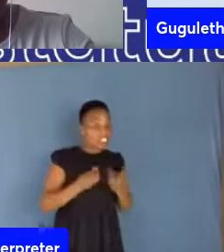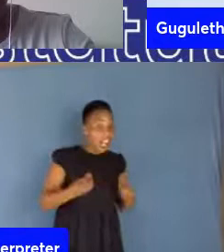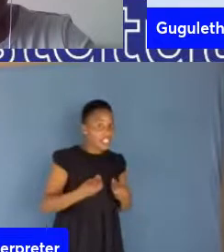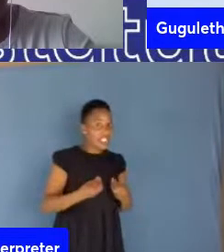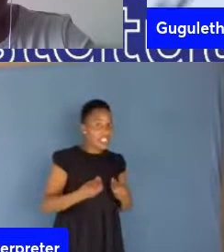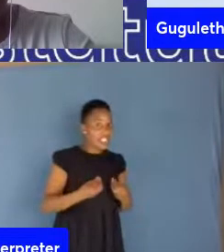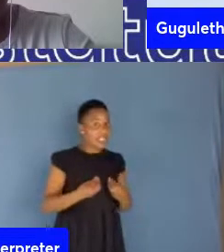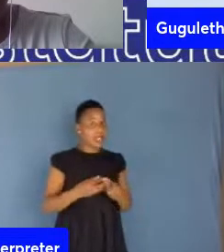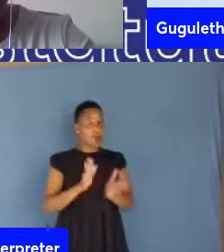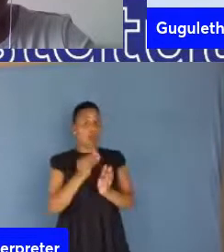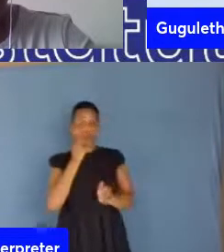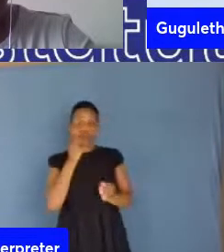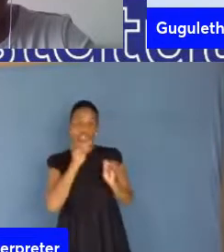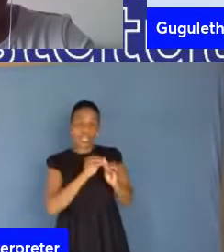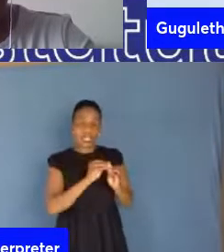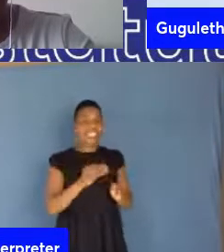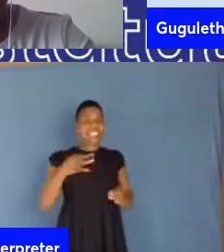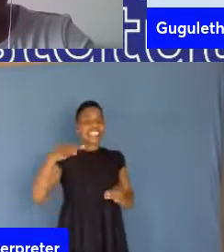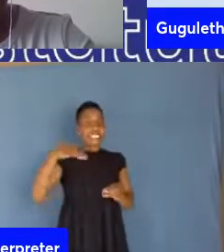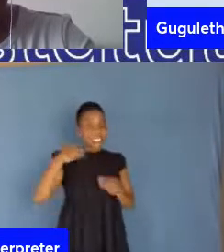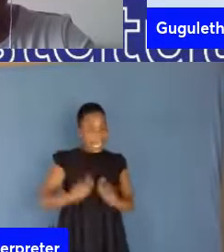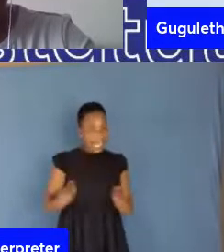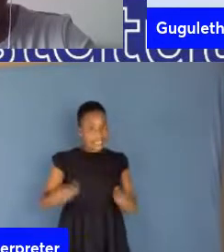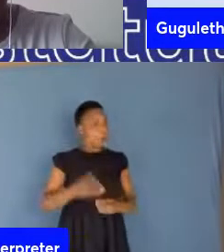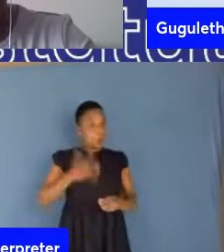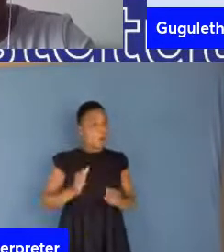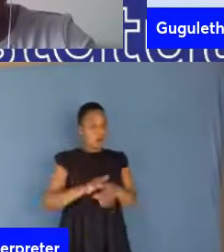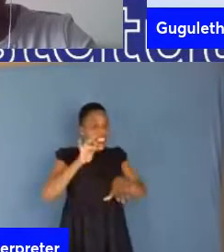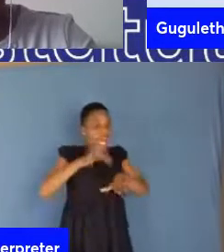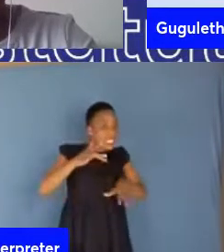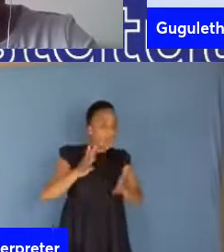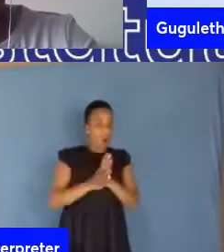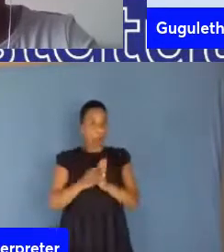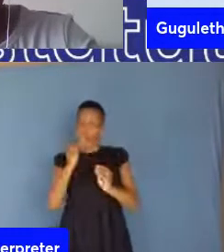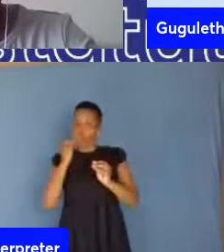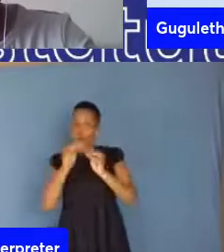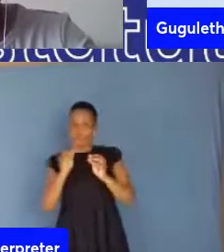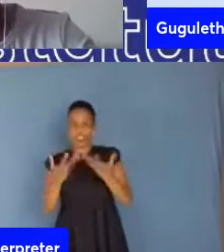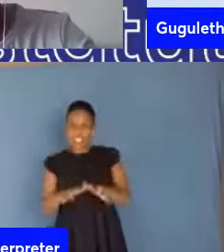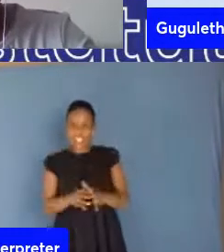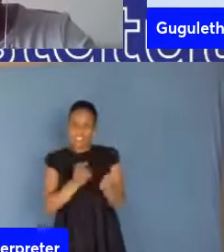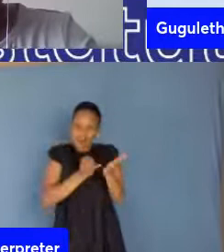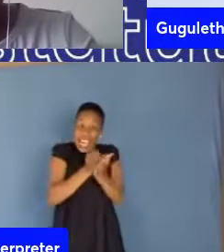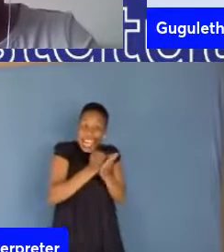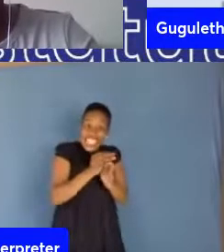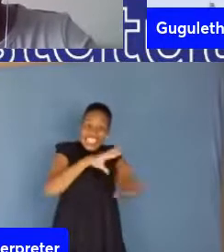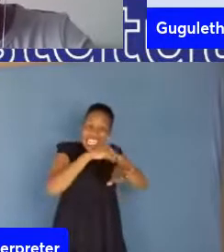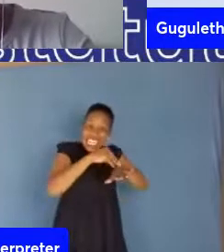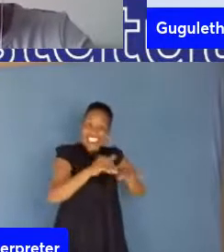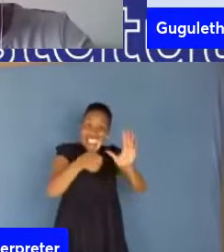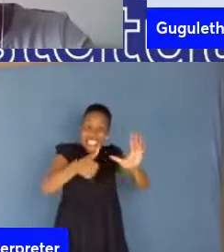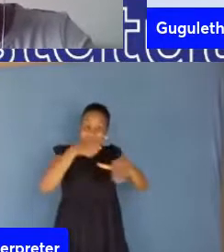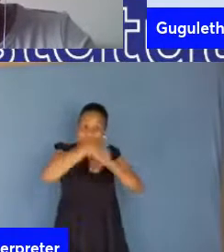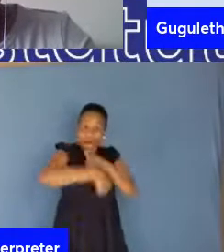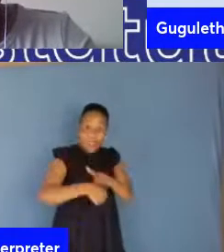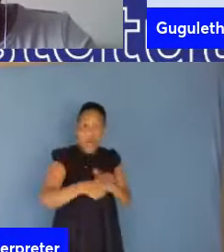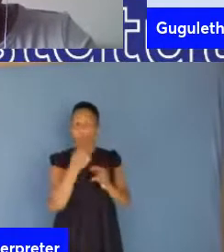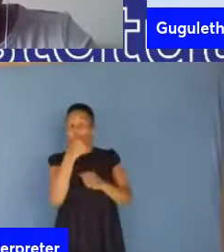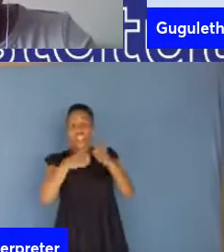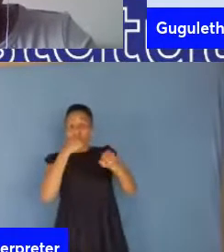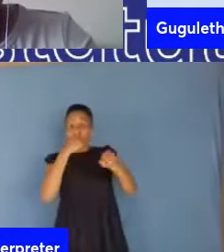kissed, even at the young age of a 6-month-old child or a 1-year-old child, they should be afforded